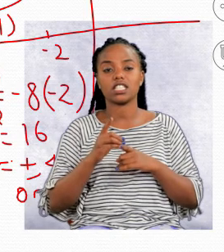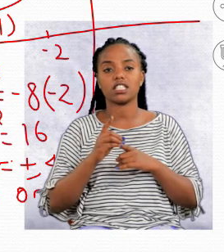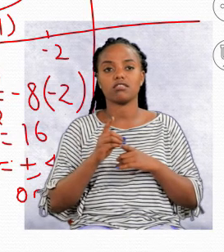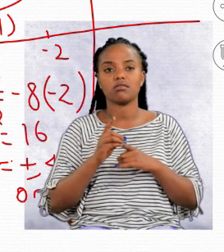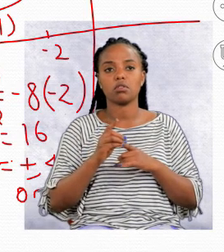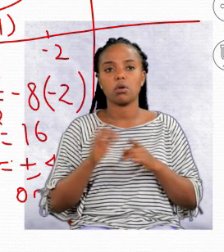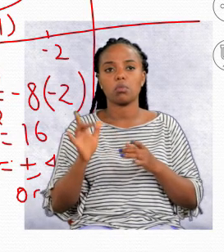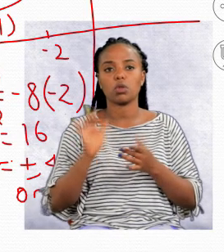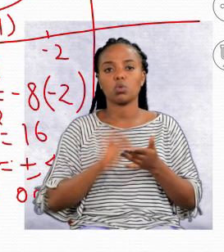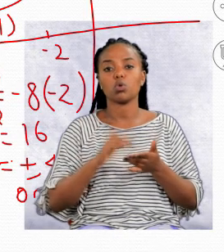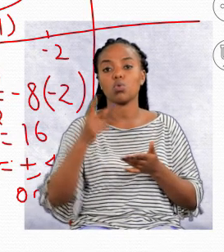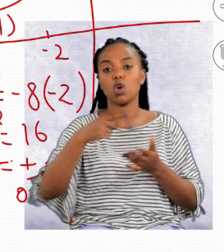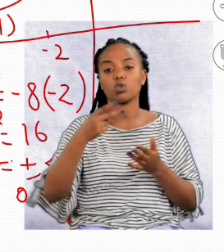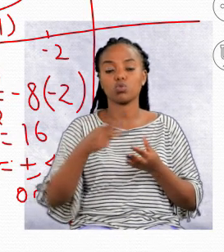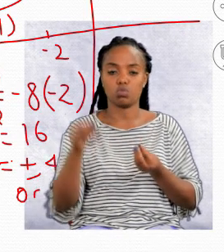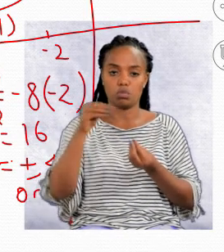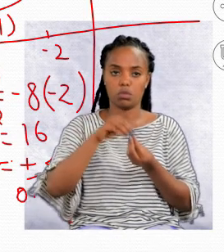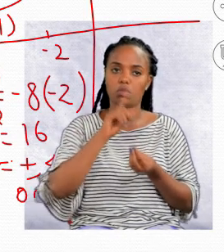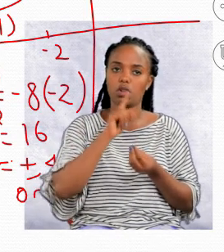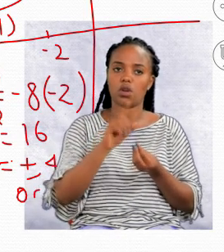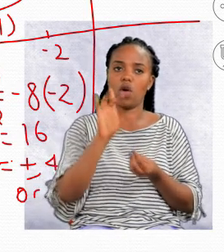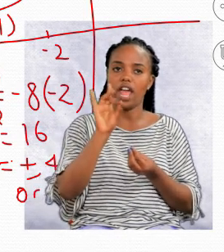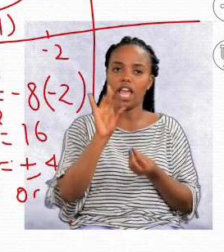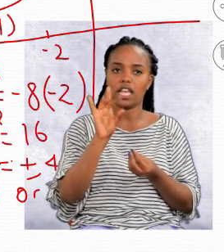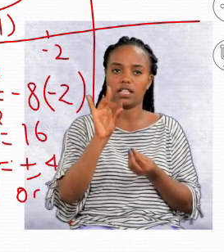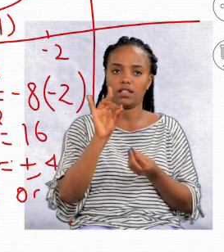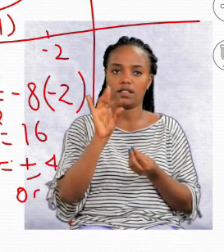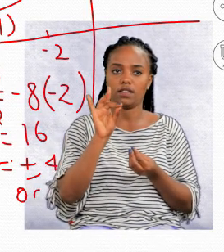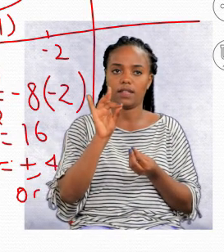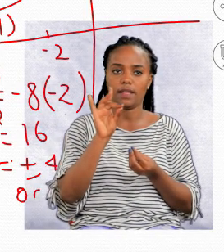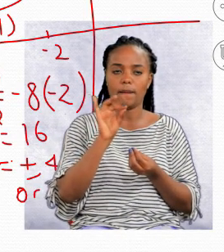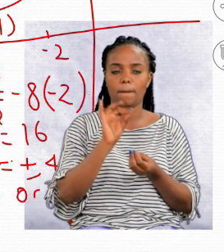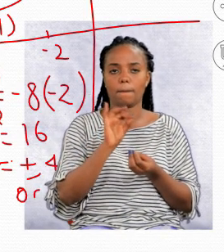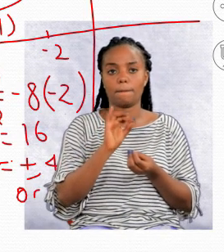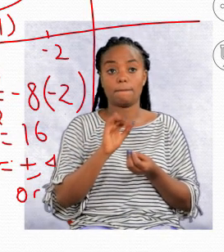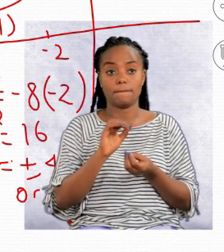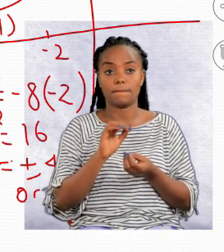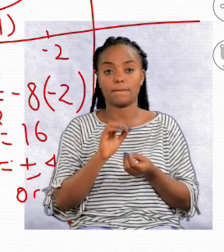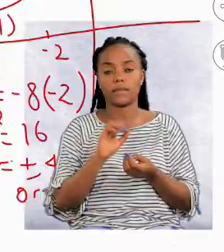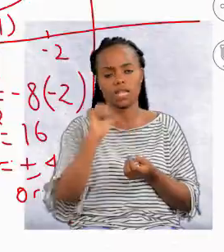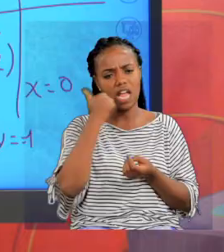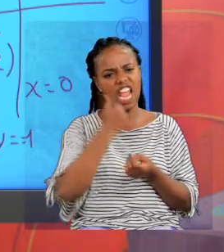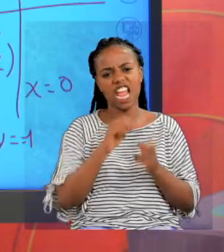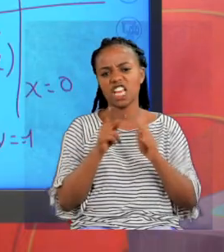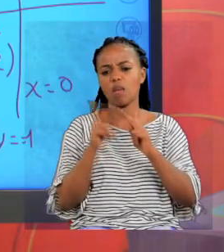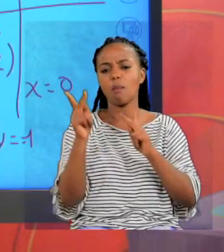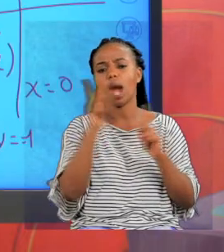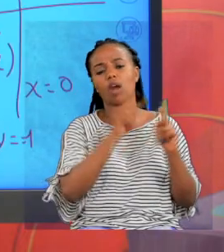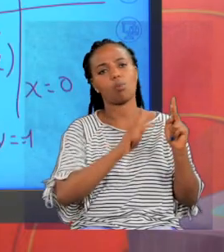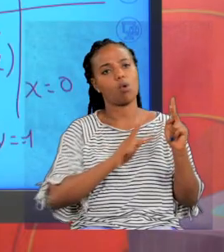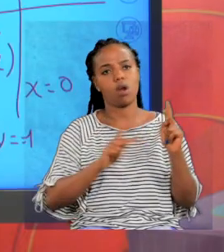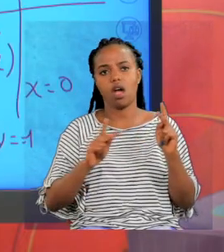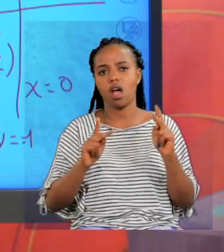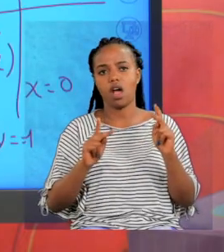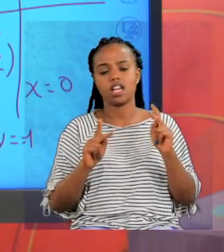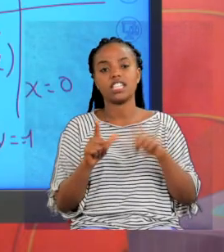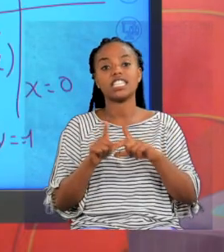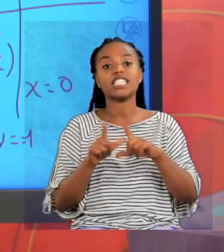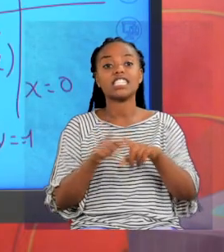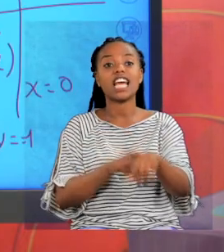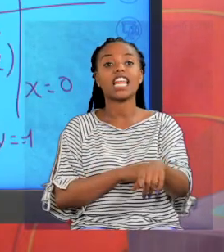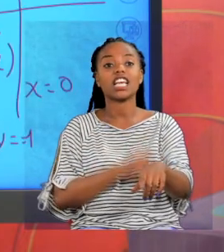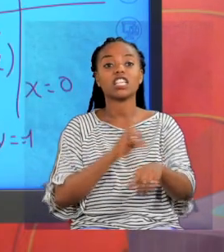latus rectum will be this 8. By the way, for any parabola, the length